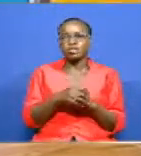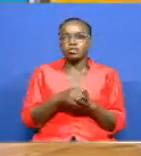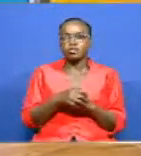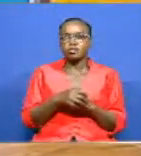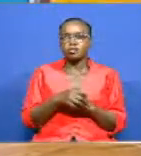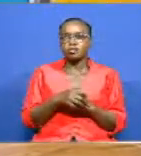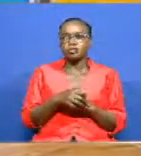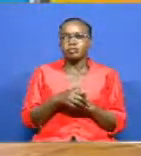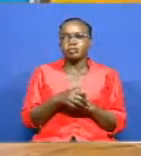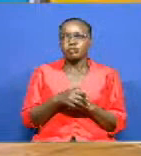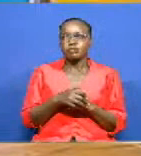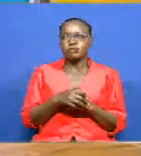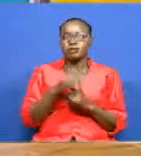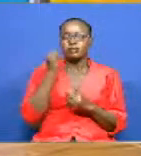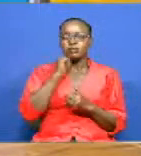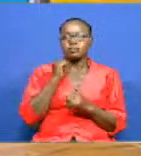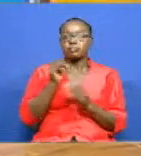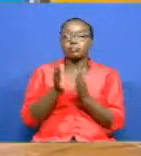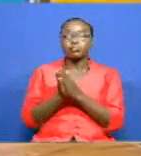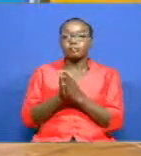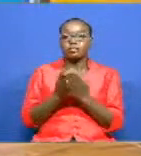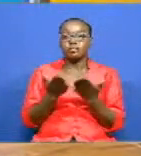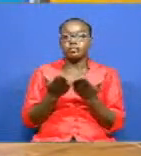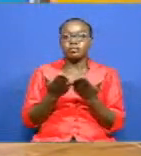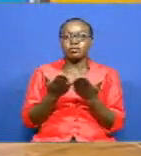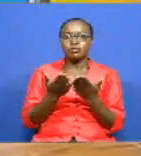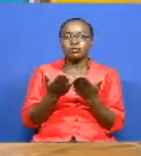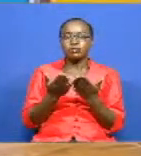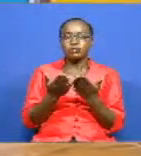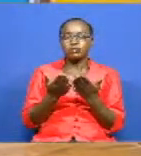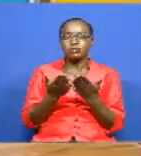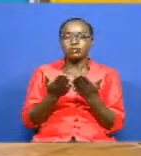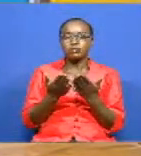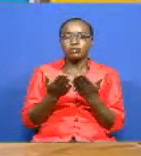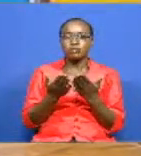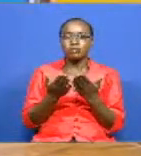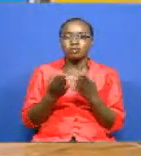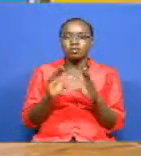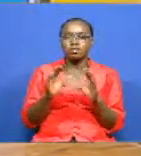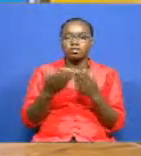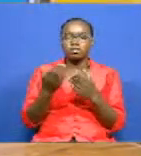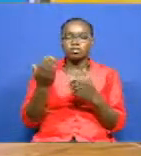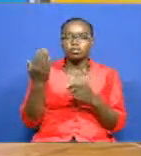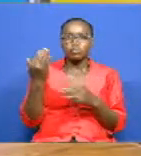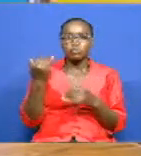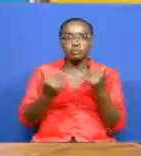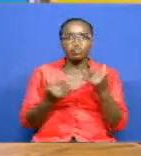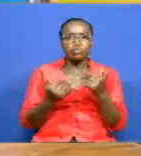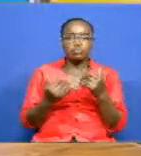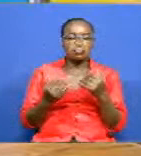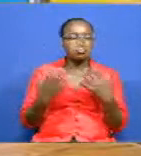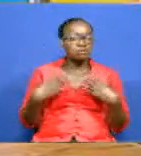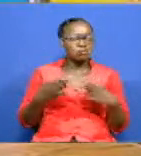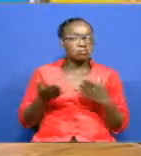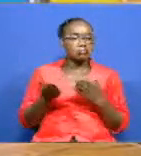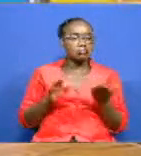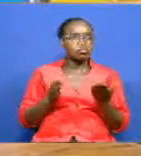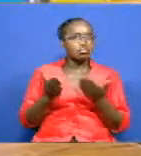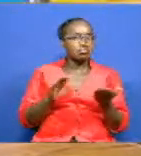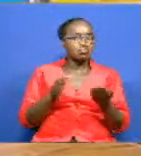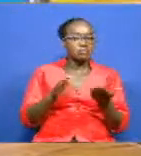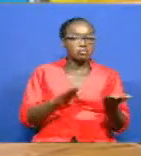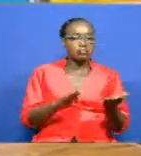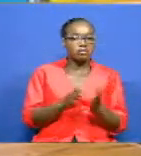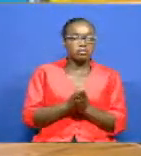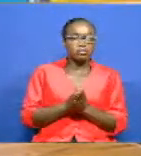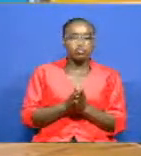here saying, it's another sad story. How would a person take a life in this world is finished? So many lives have been lost. What next? Another